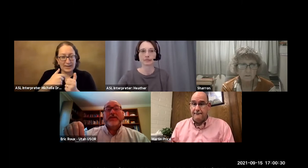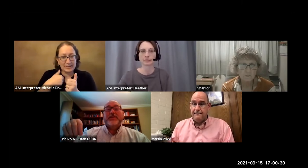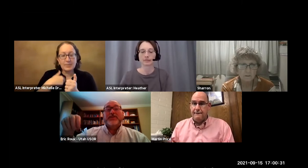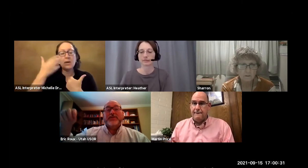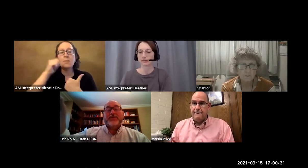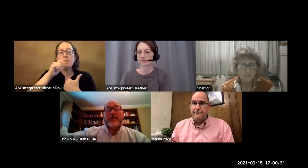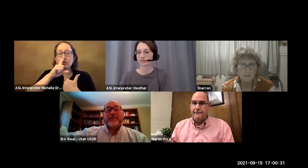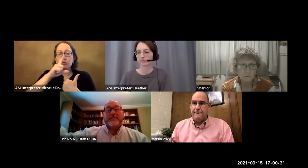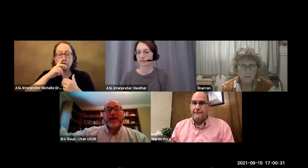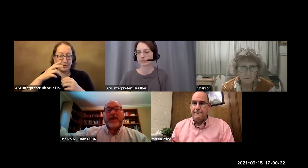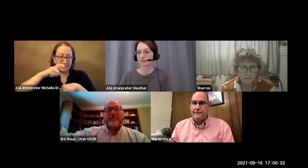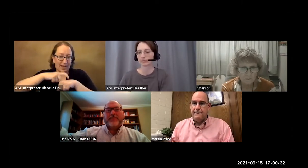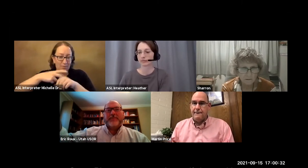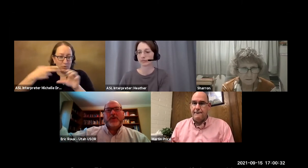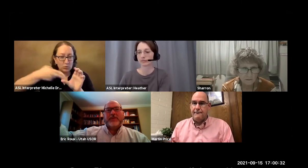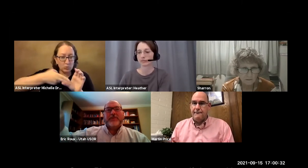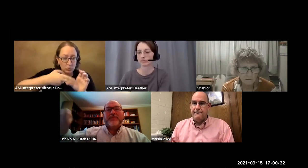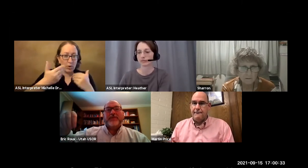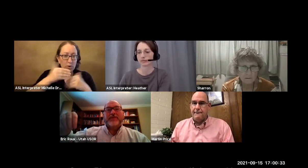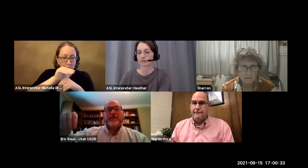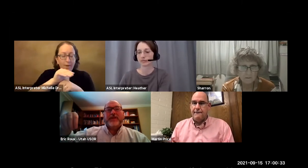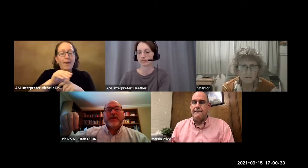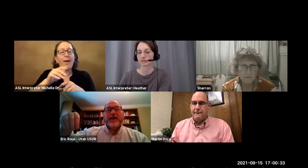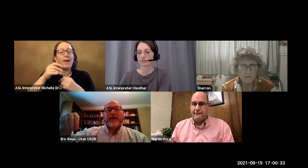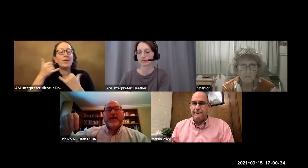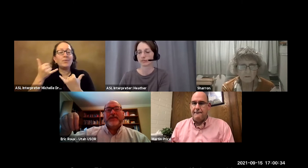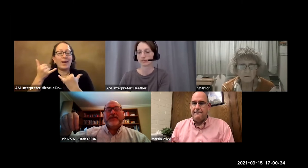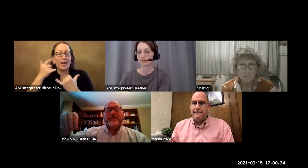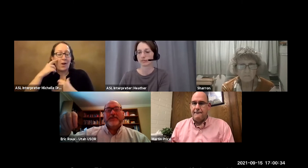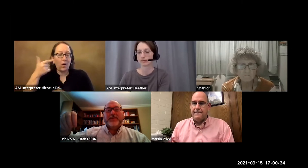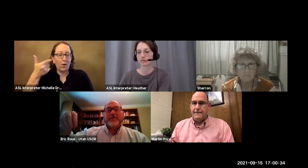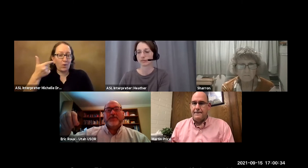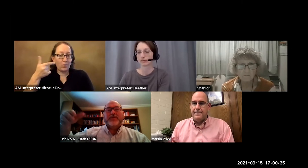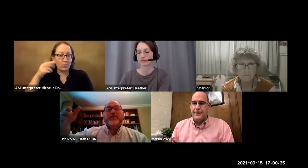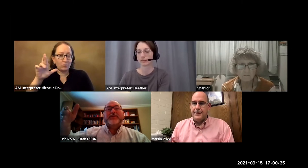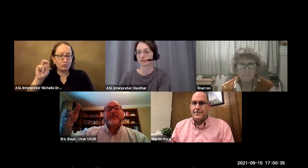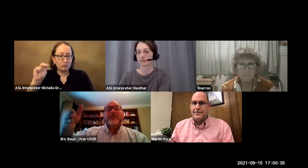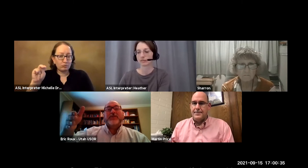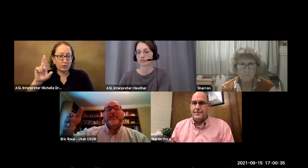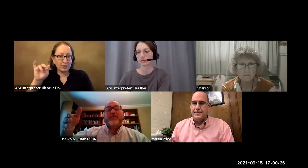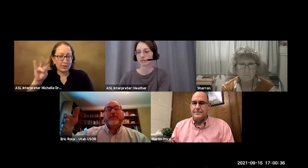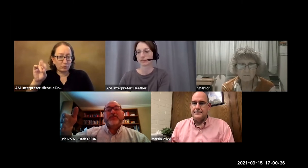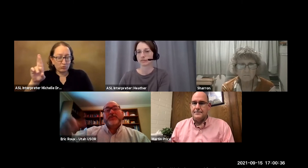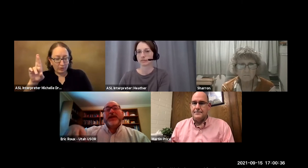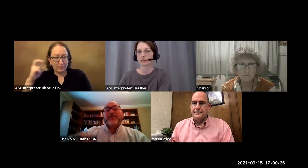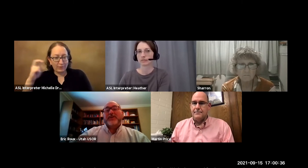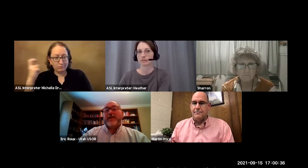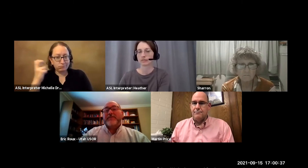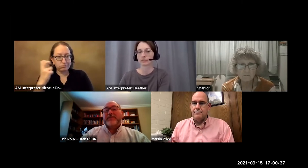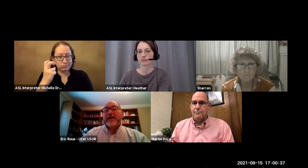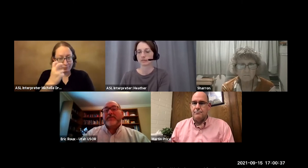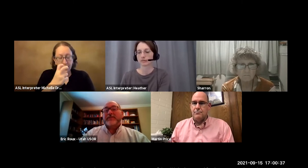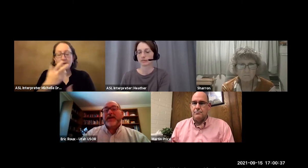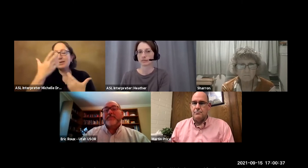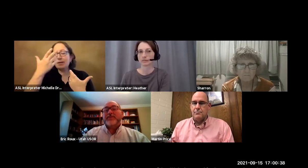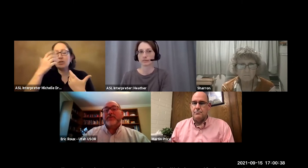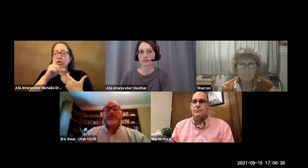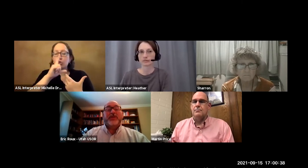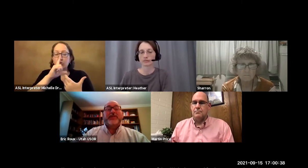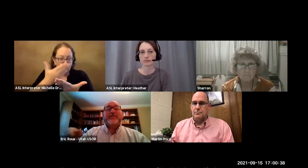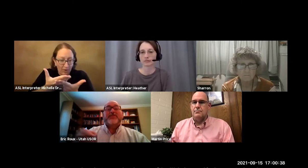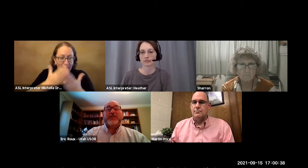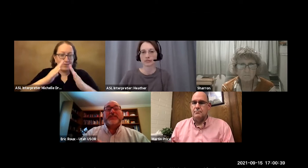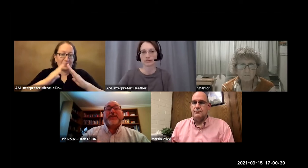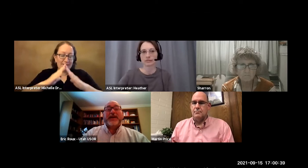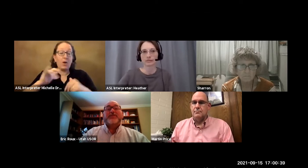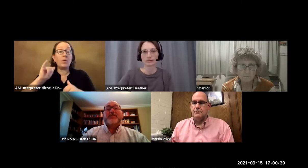tonight. She was traveling back from Green River, and so she wasn't sure if she would actually arrive in town in time. She will